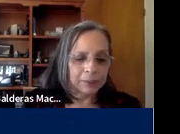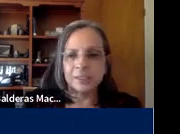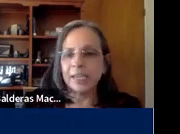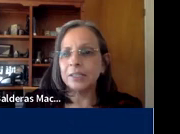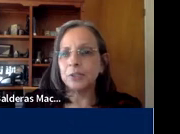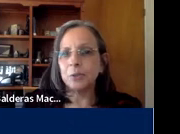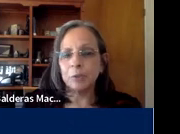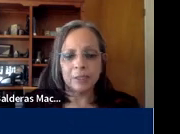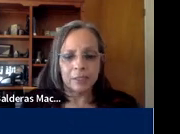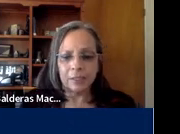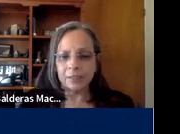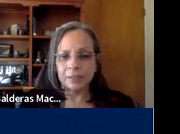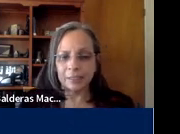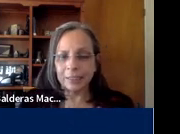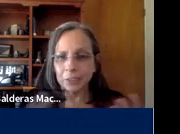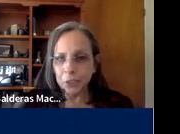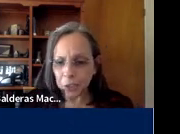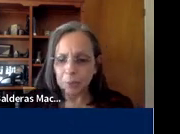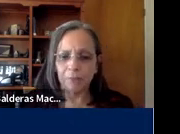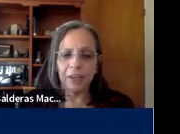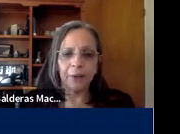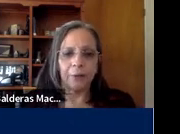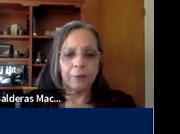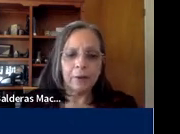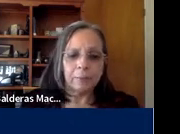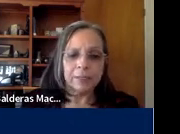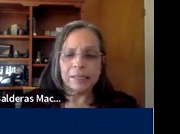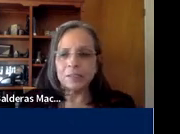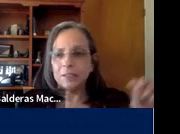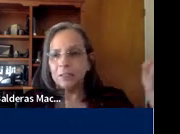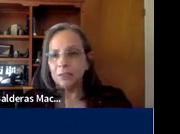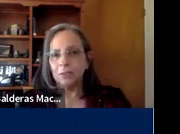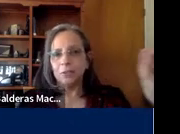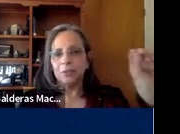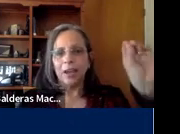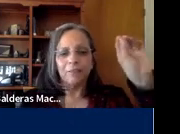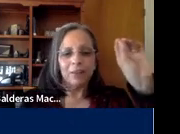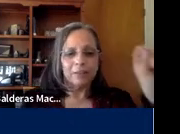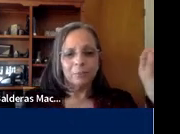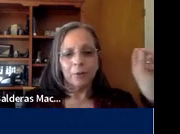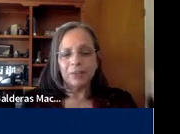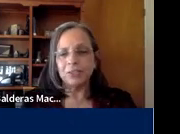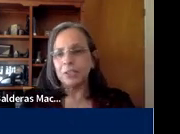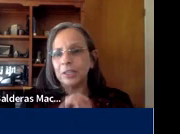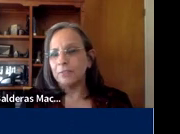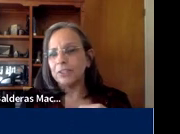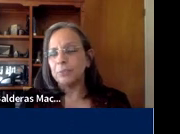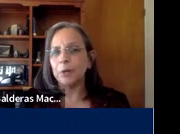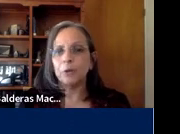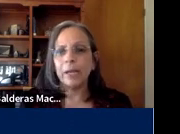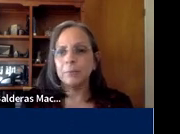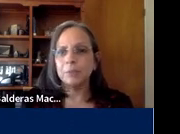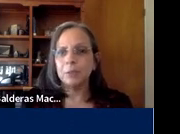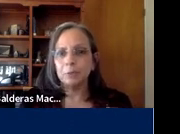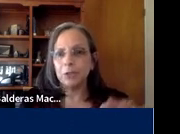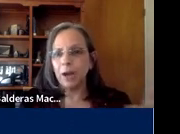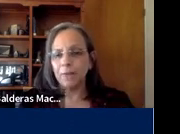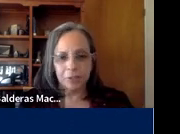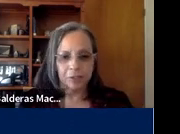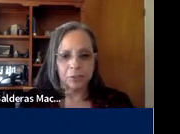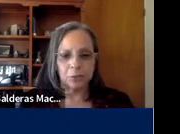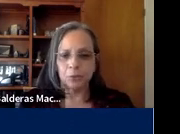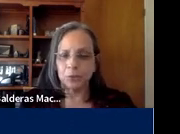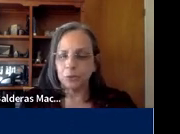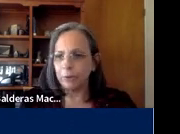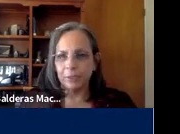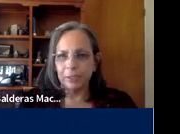about what the state is doing is the continuum of care, because you know you have prevention and intervention programs which are